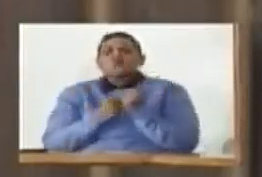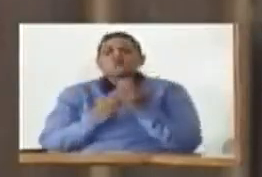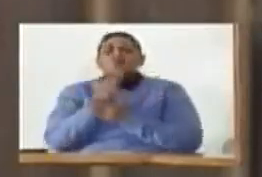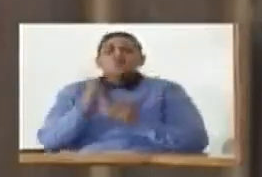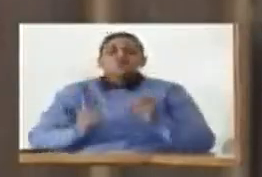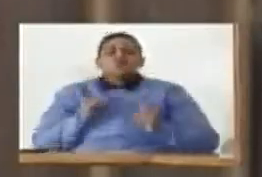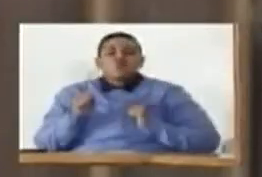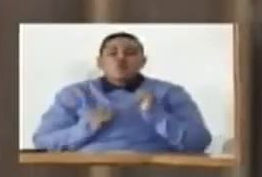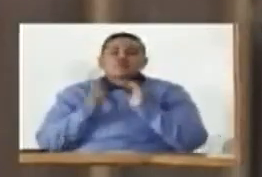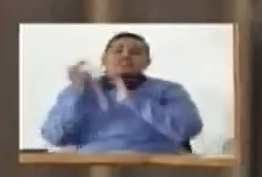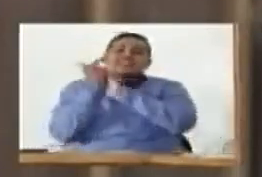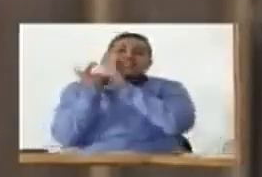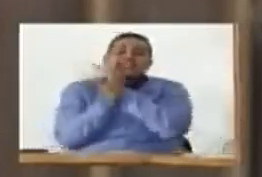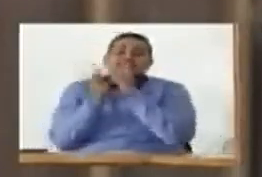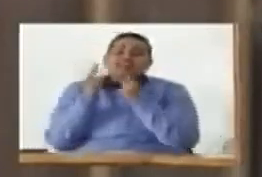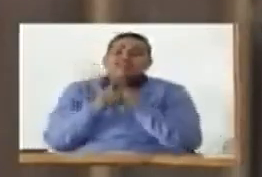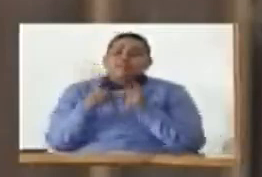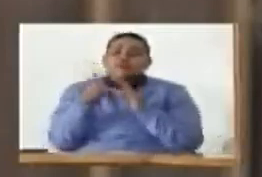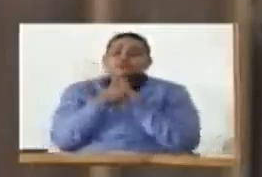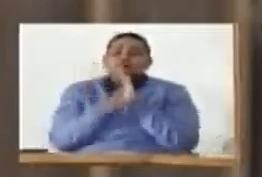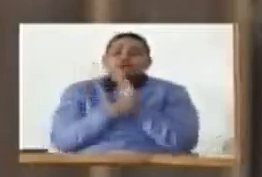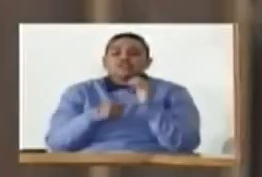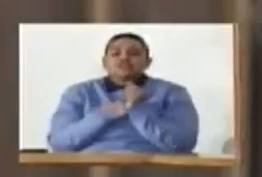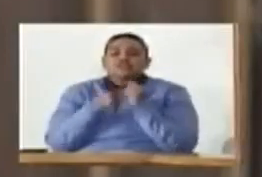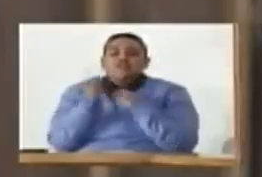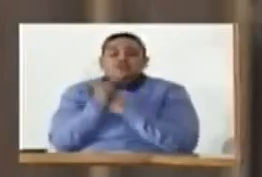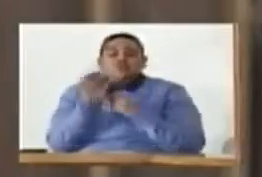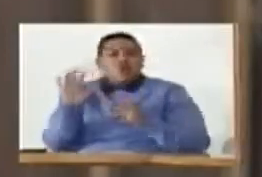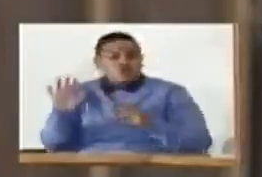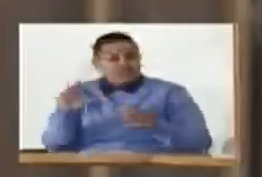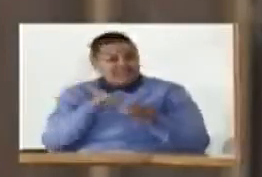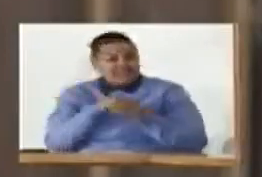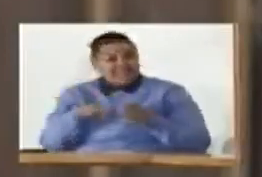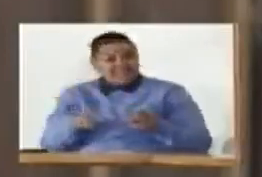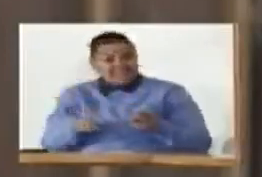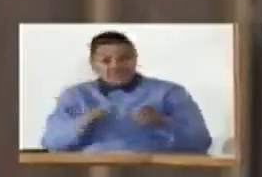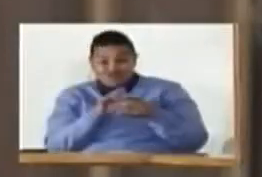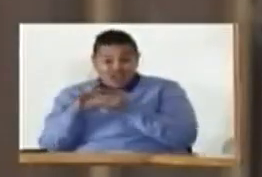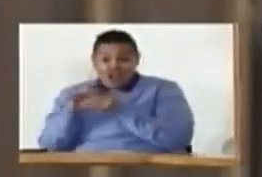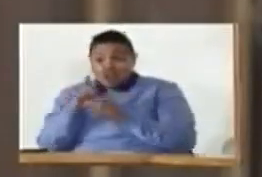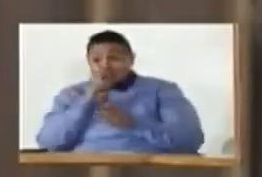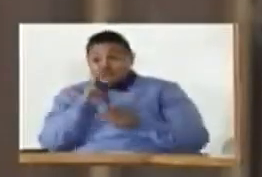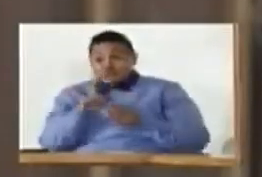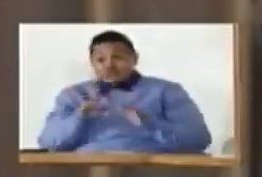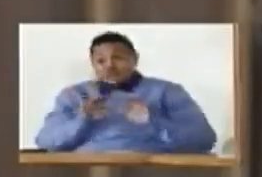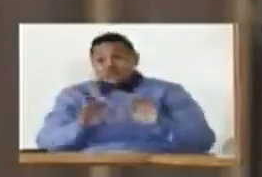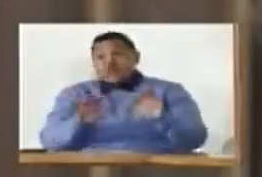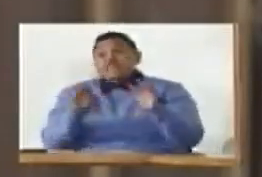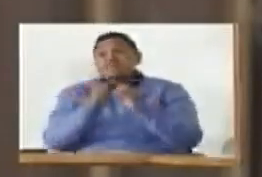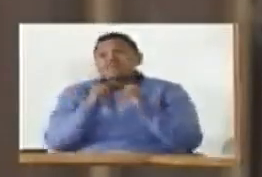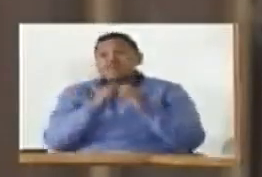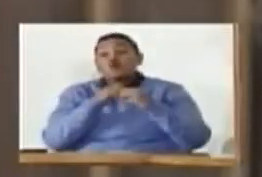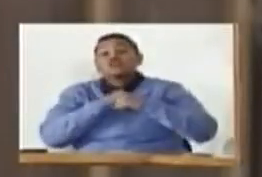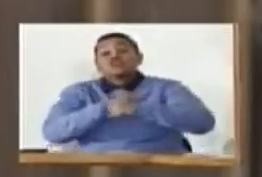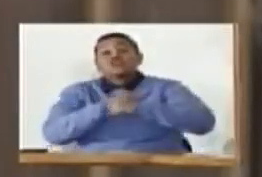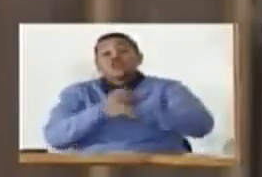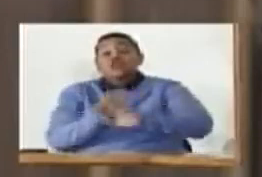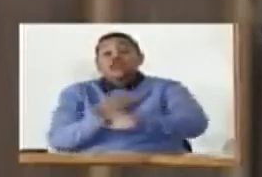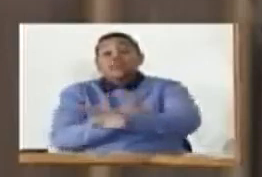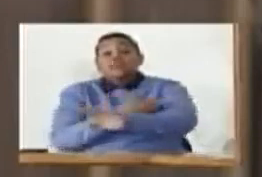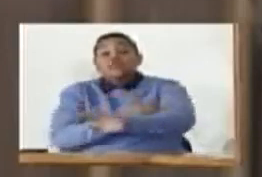robust legislative and policy frameworks. In this regard, to drive further security